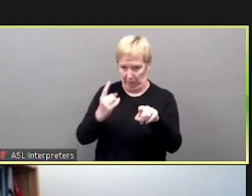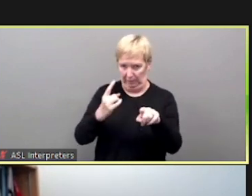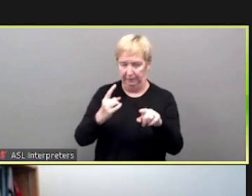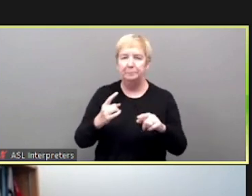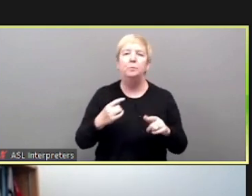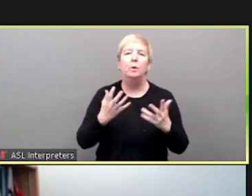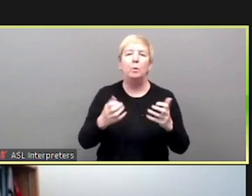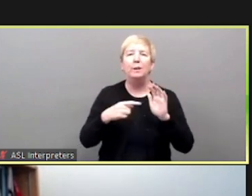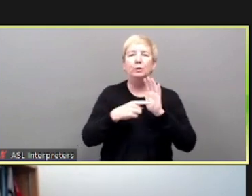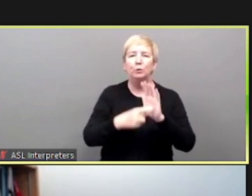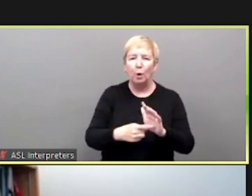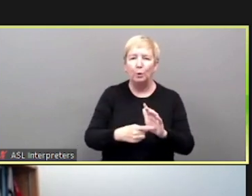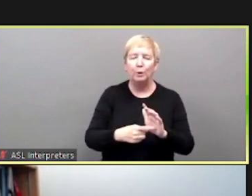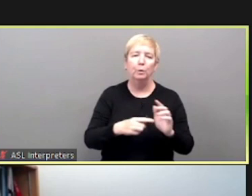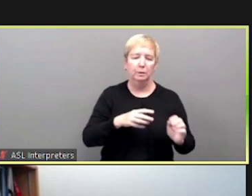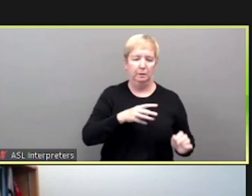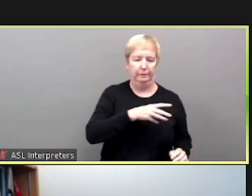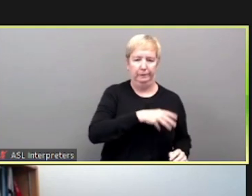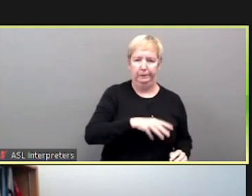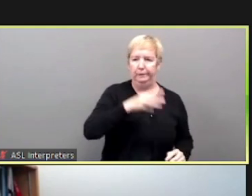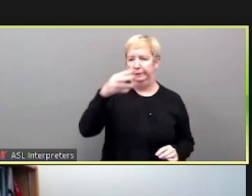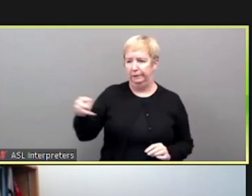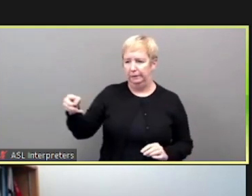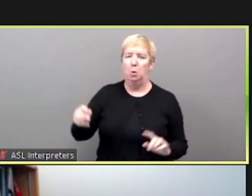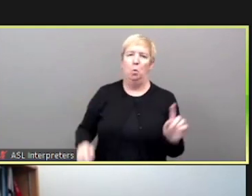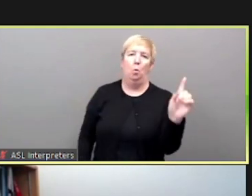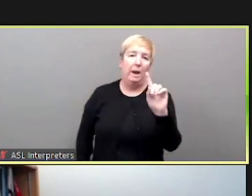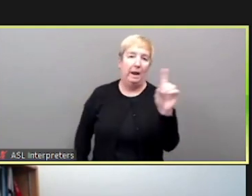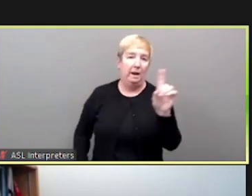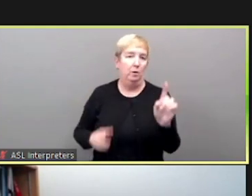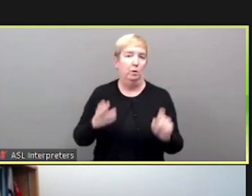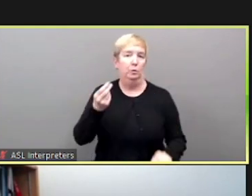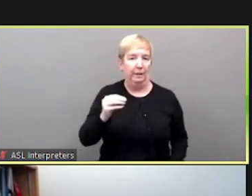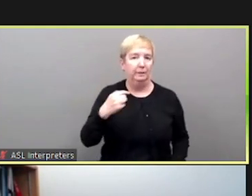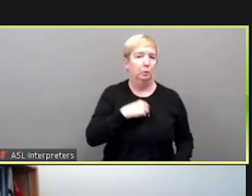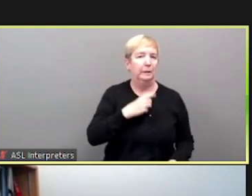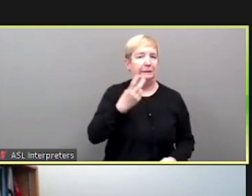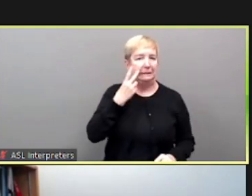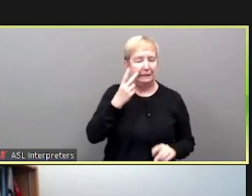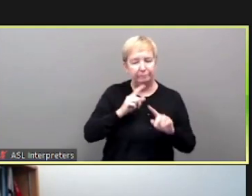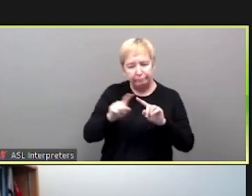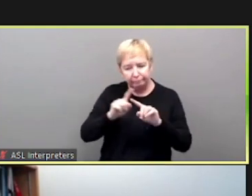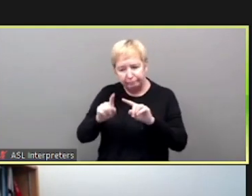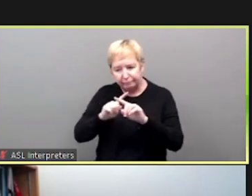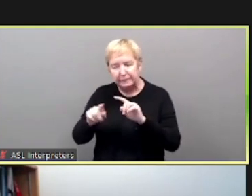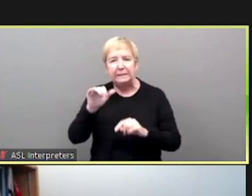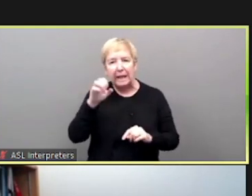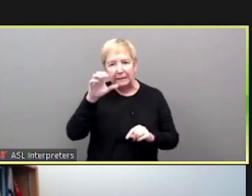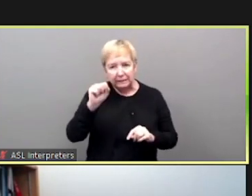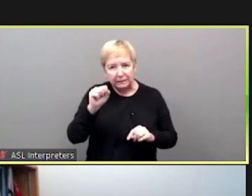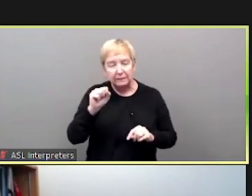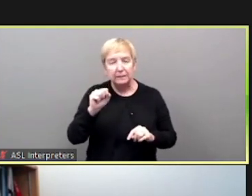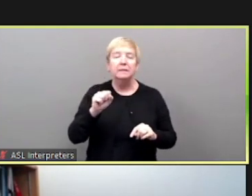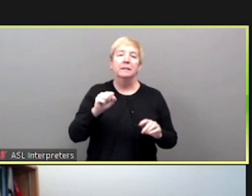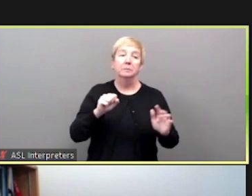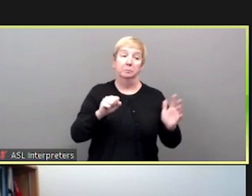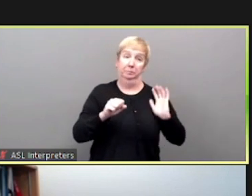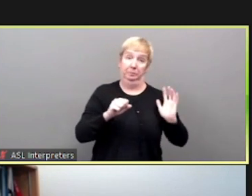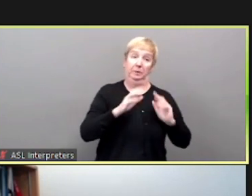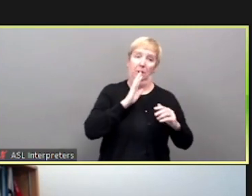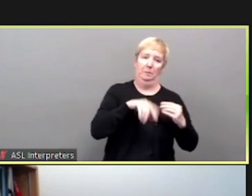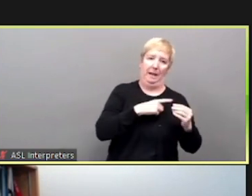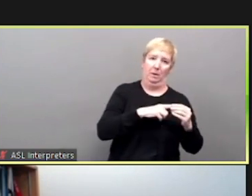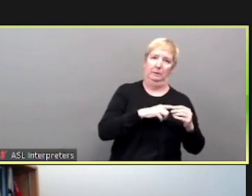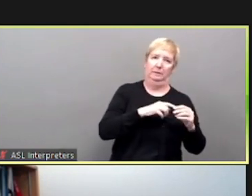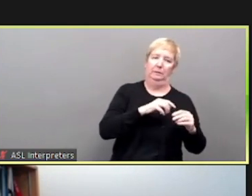the geography, or where we're seeing any difference in case rates. And now this is looking at case rates